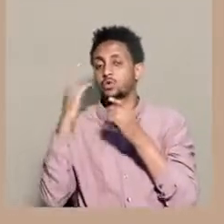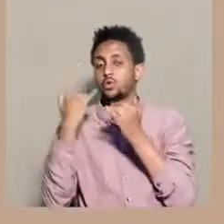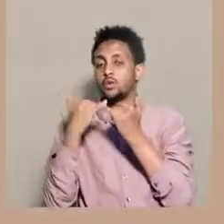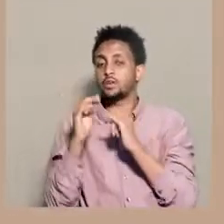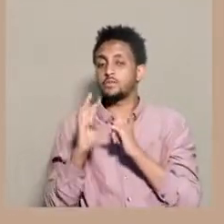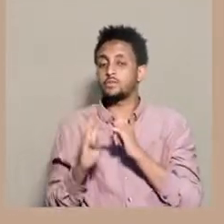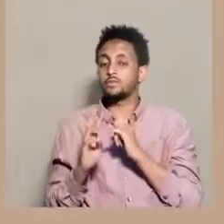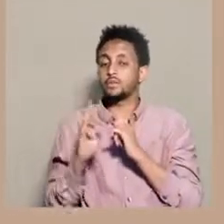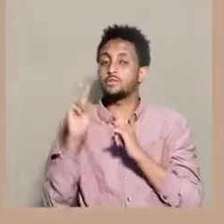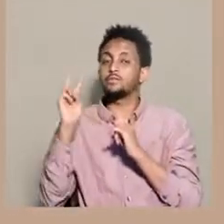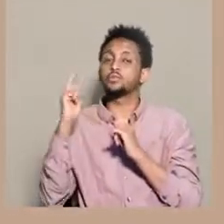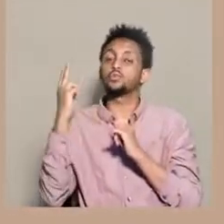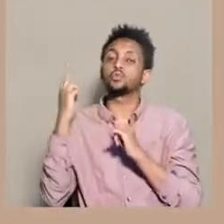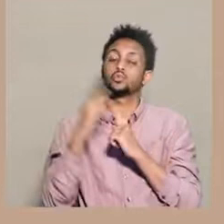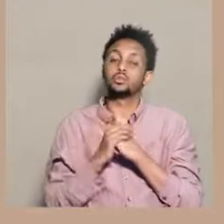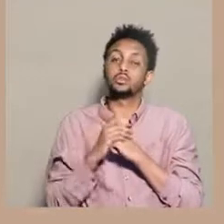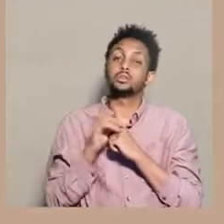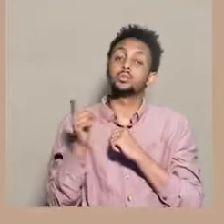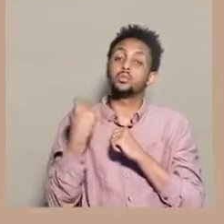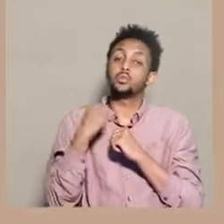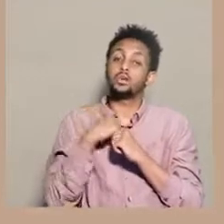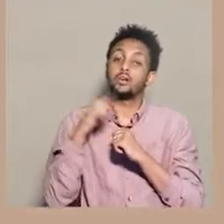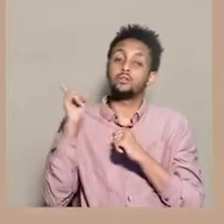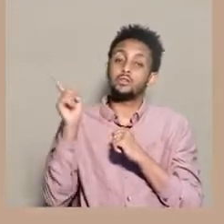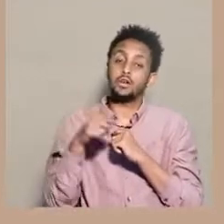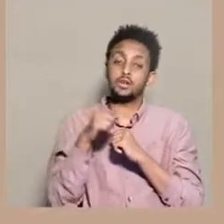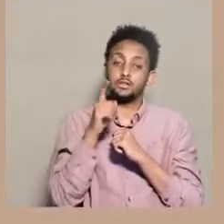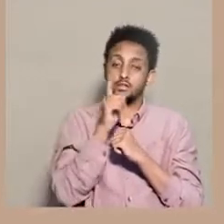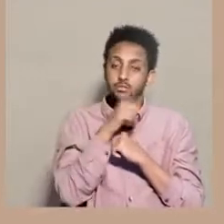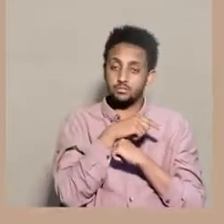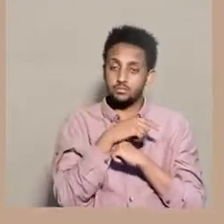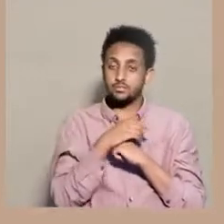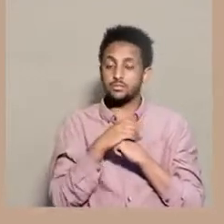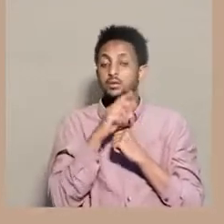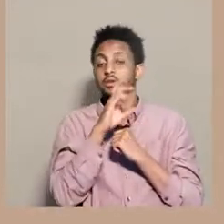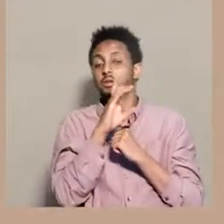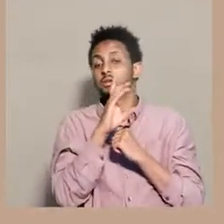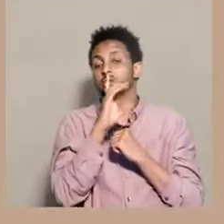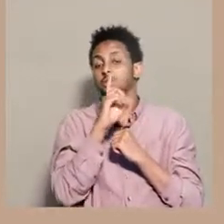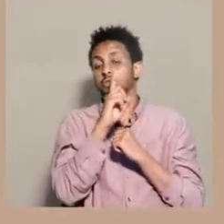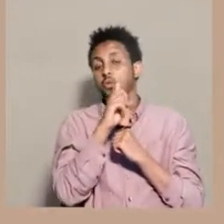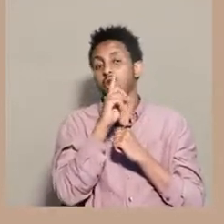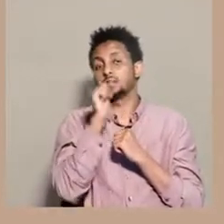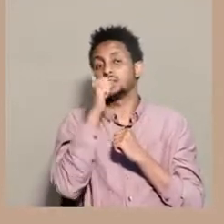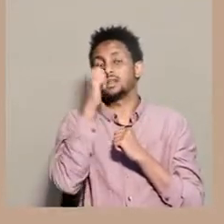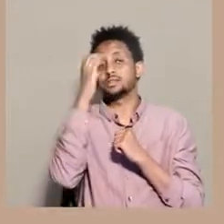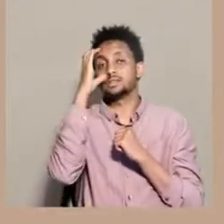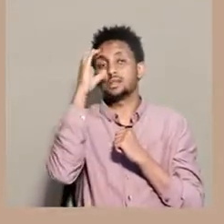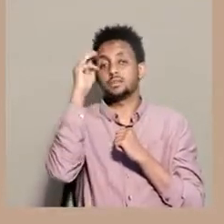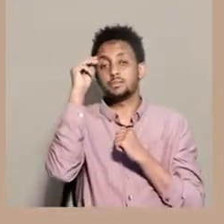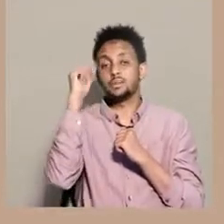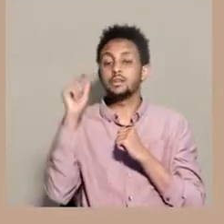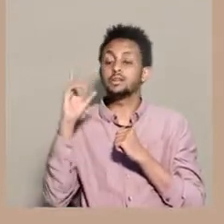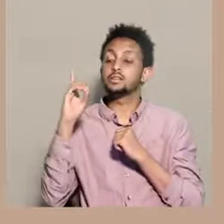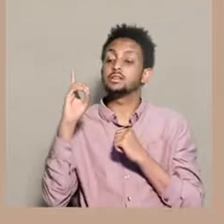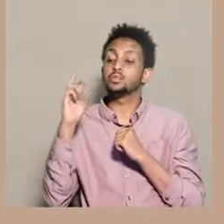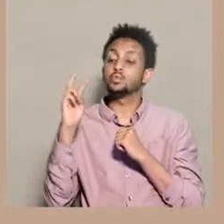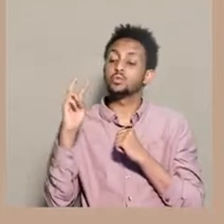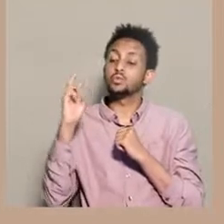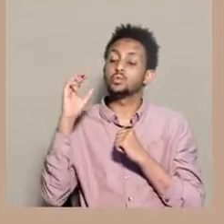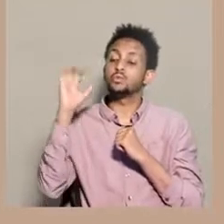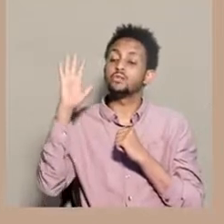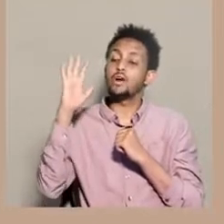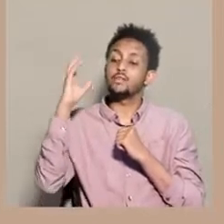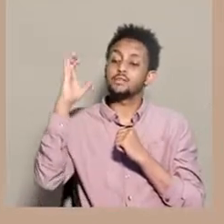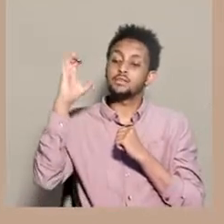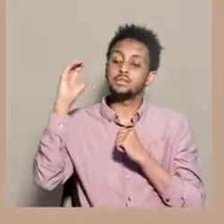4 times V2. So we can cancel these two. D1 is 10 centimeter and D2 is 5 centimeters, so that